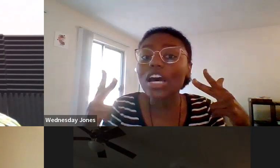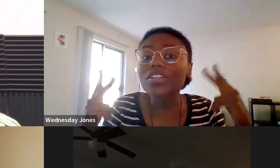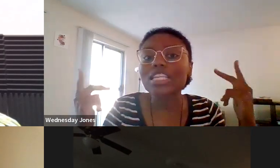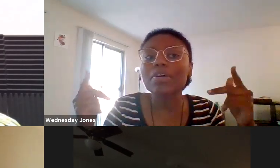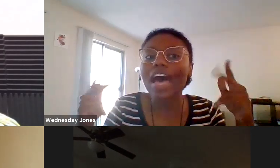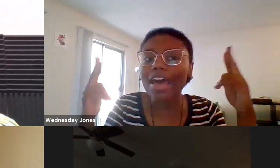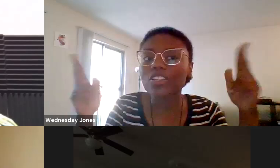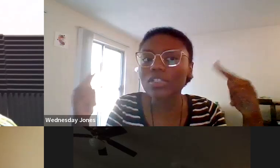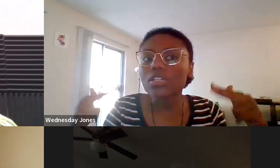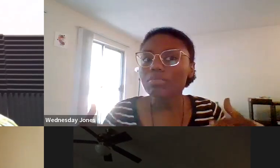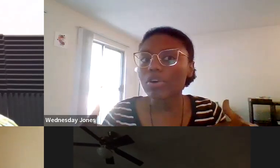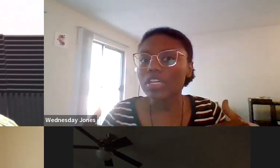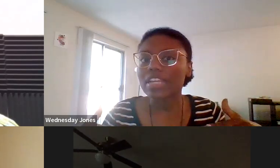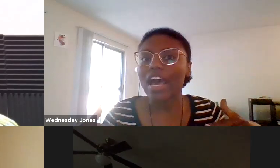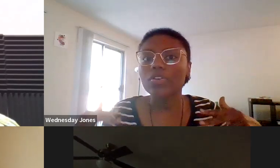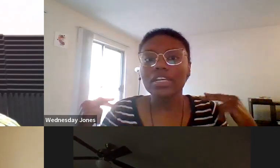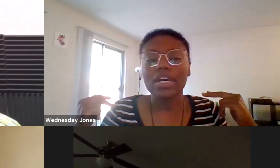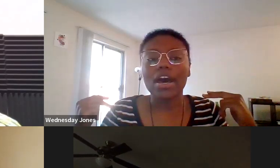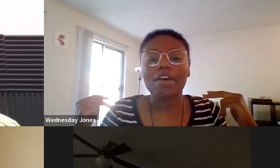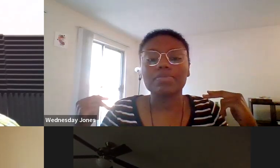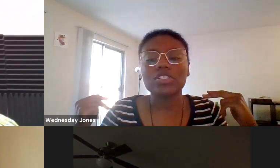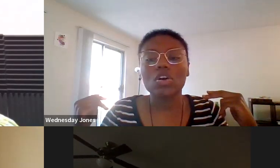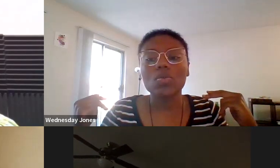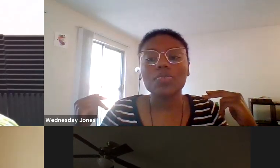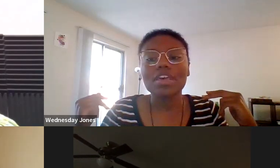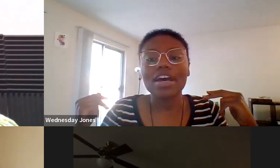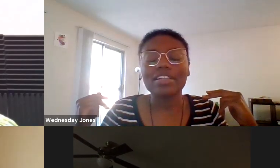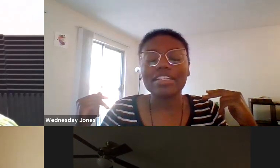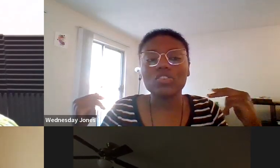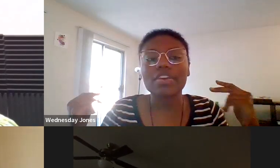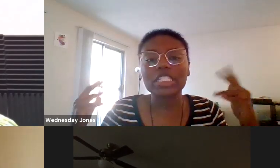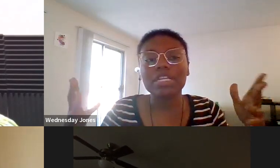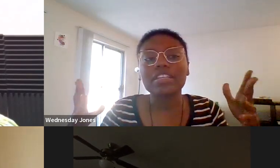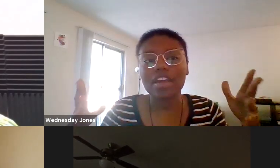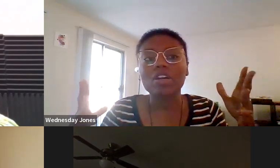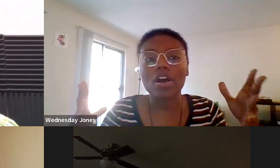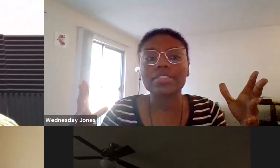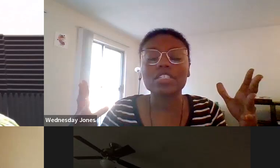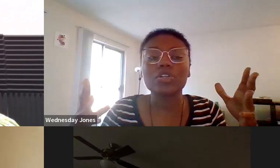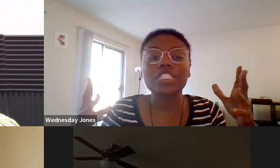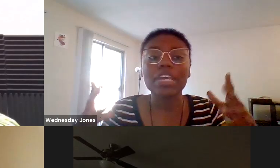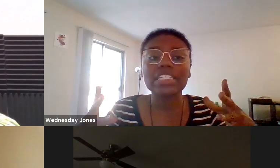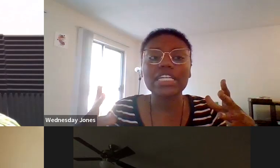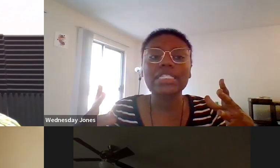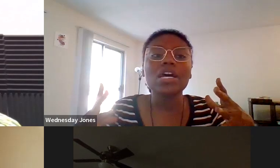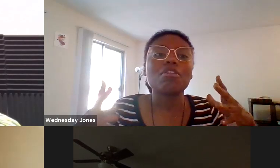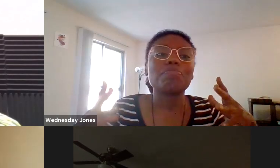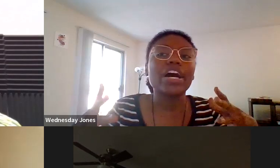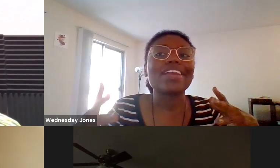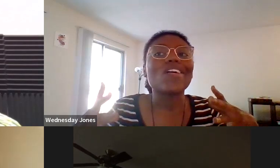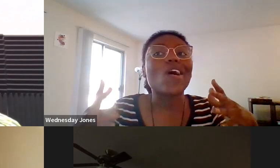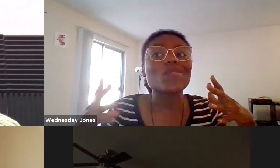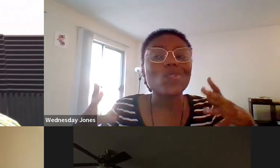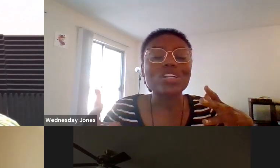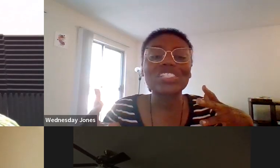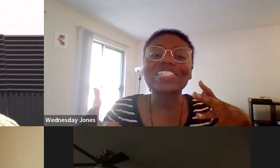know each other, some of that has broken down. So I do think spending time in cross disability spaces,